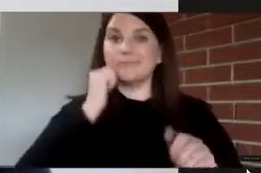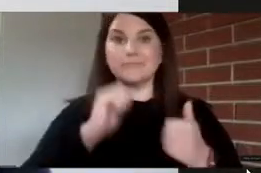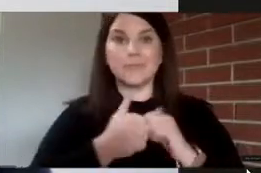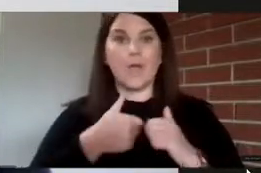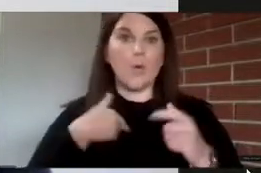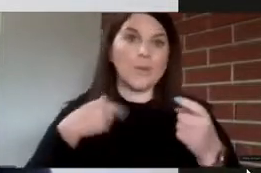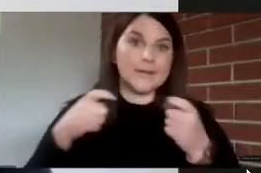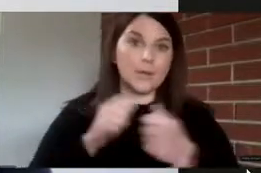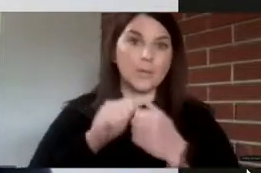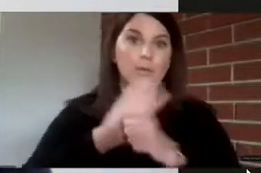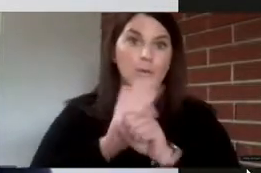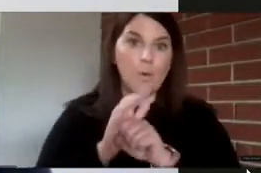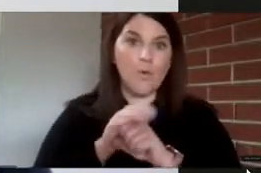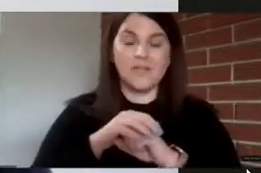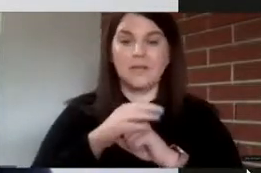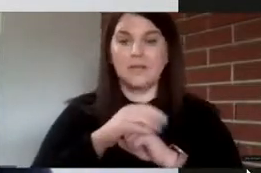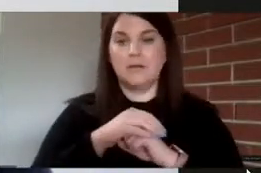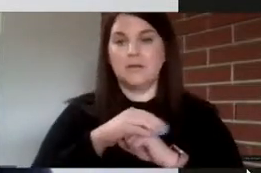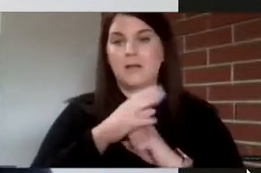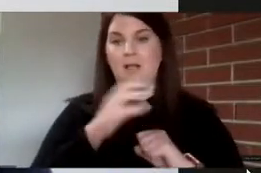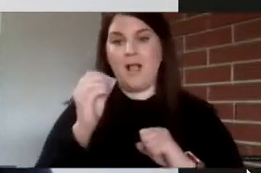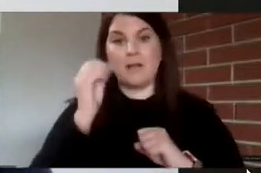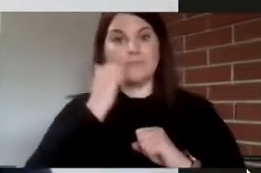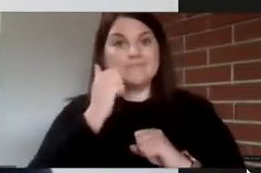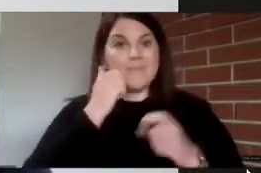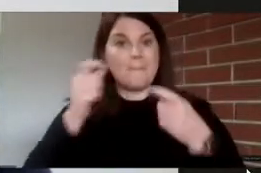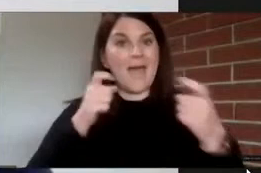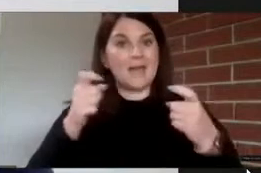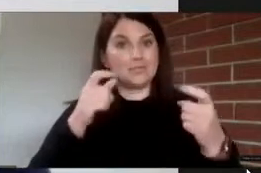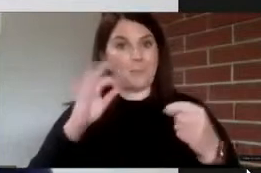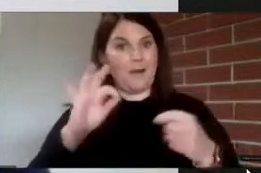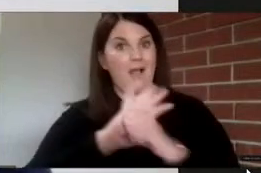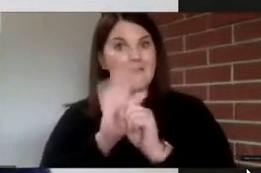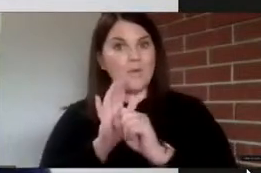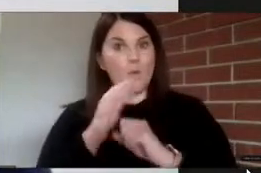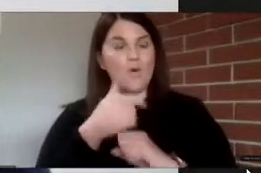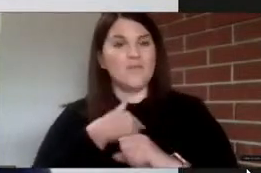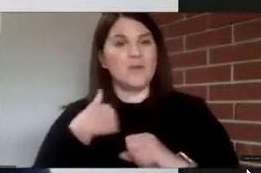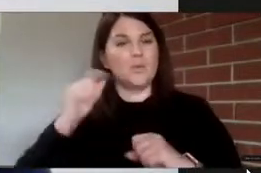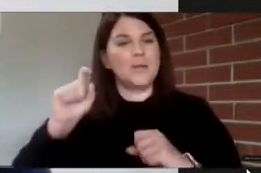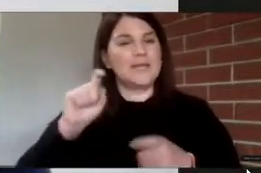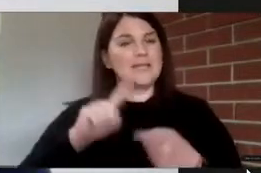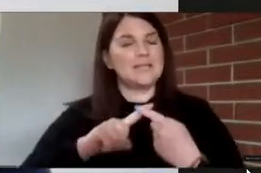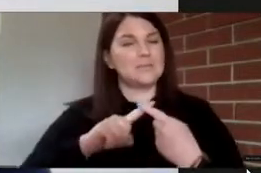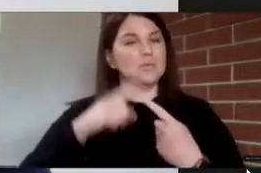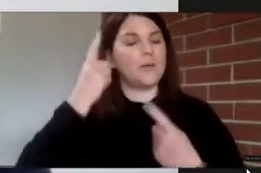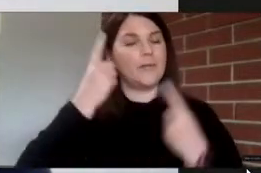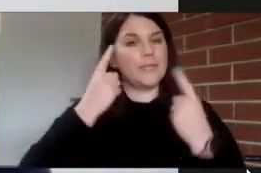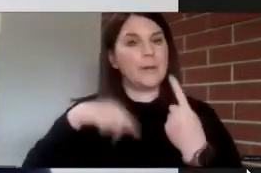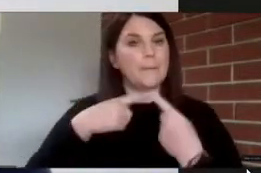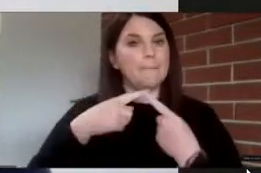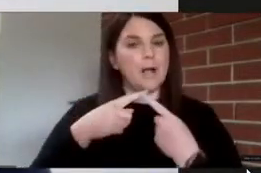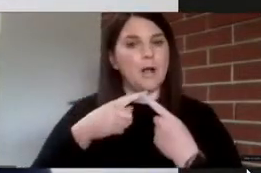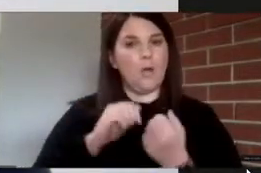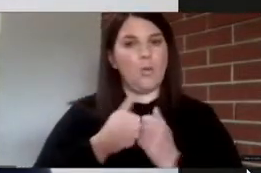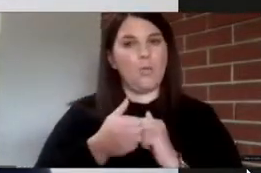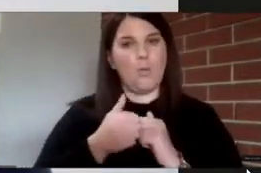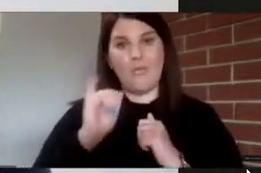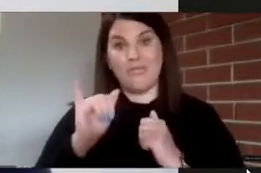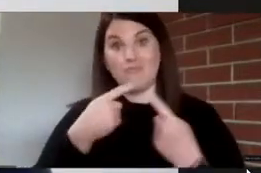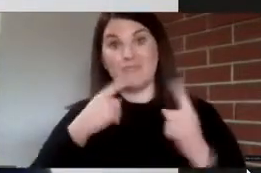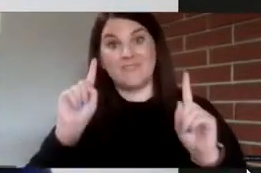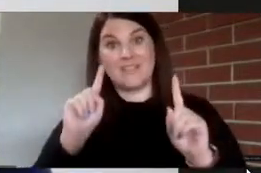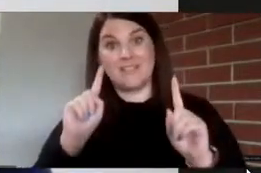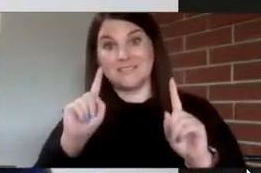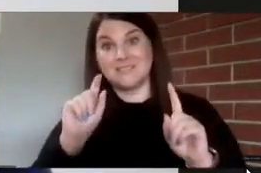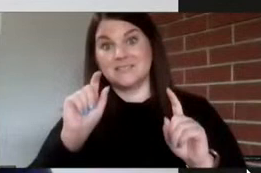COVID and sort of the day-to-day management of the problem, we take a step back and think about what this reveals about bigger